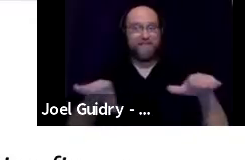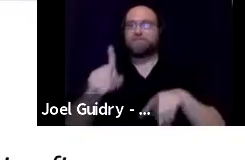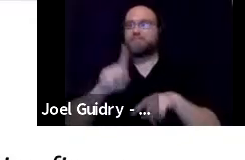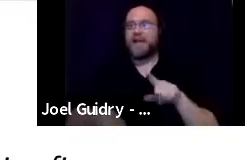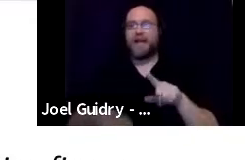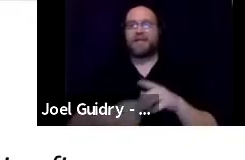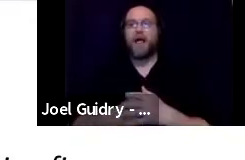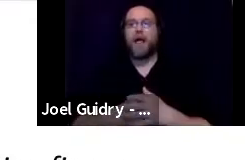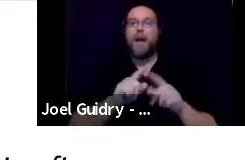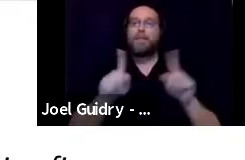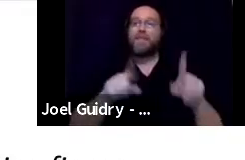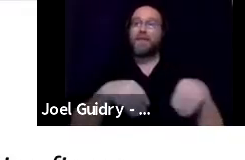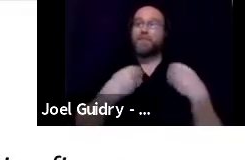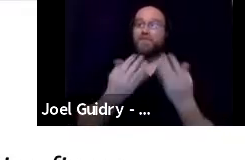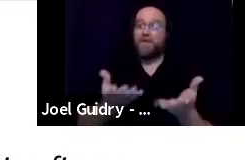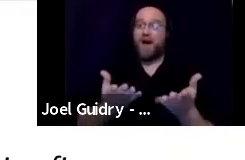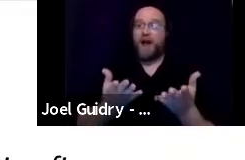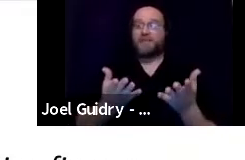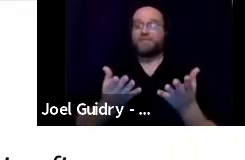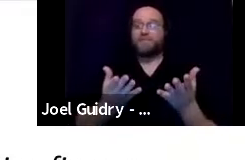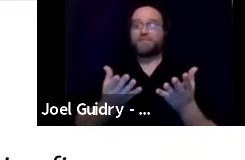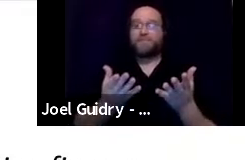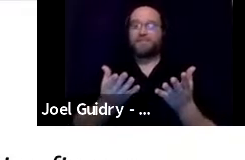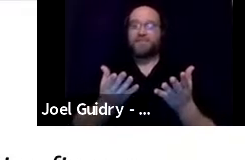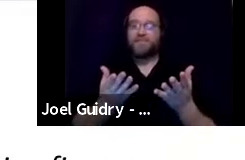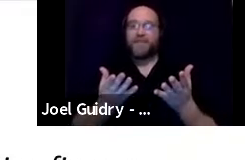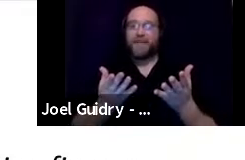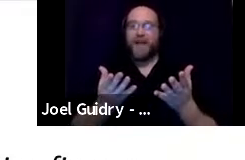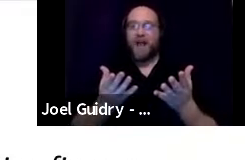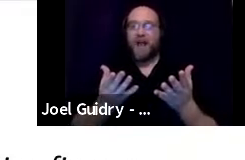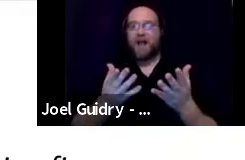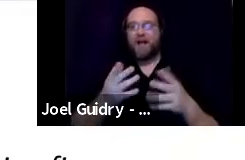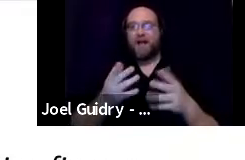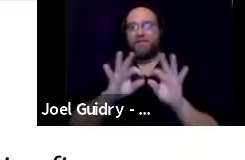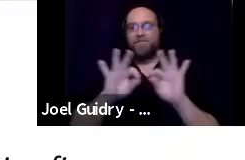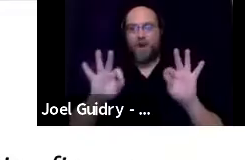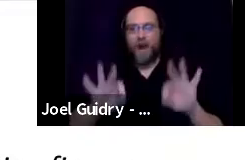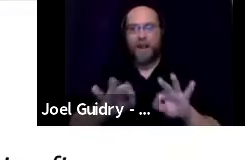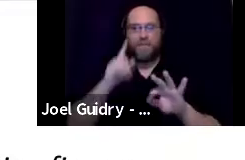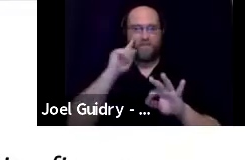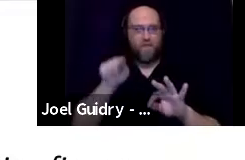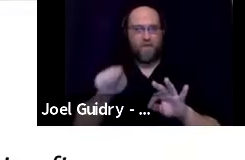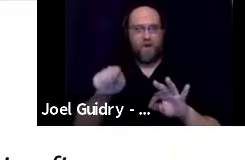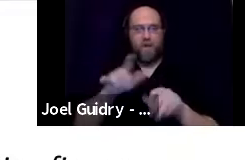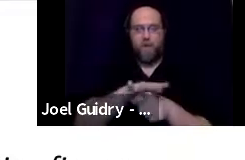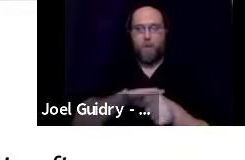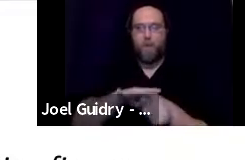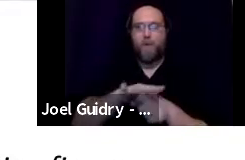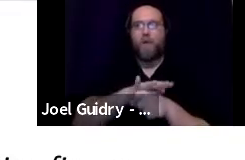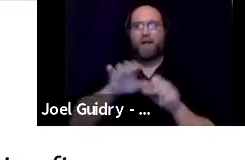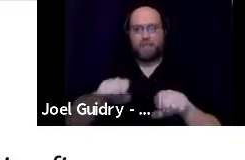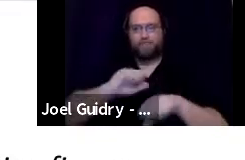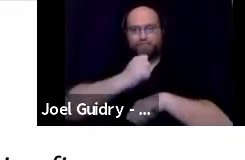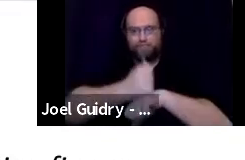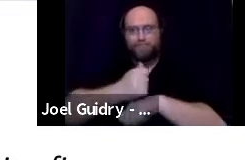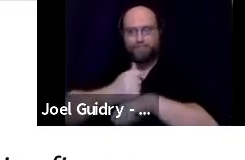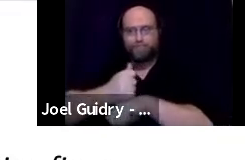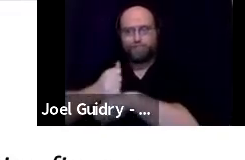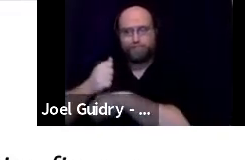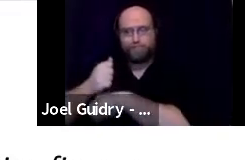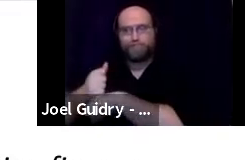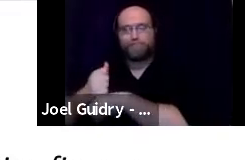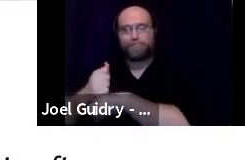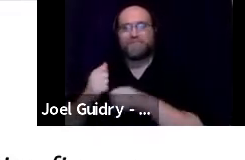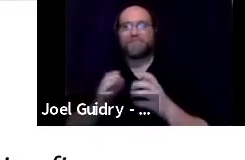health officers to implement at the local level. But it's those local public health officers who have